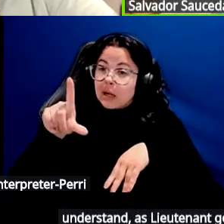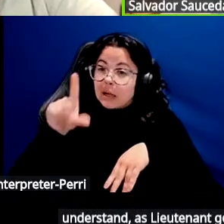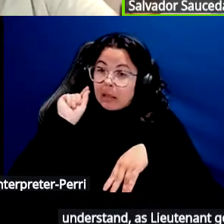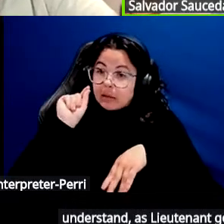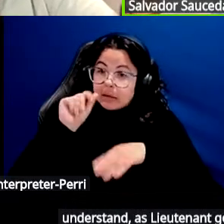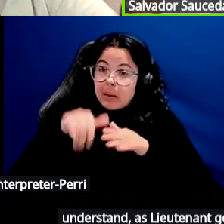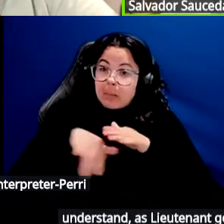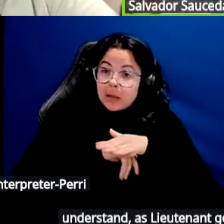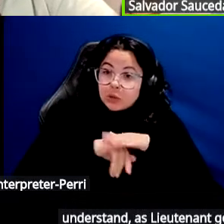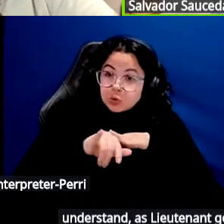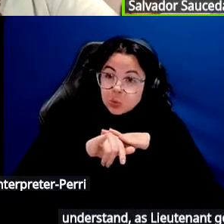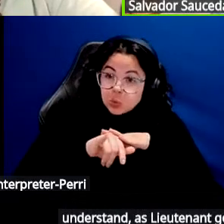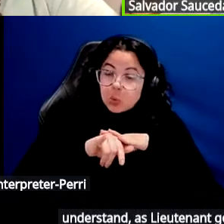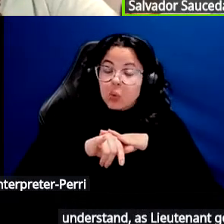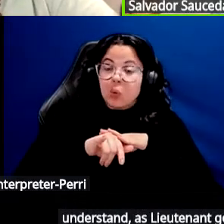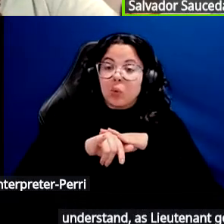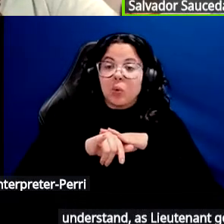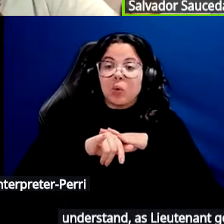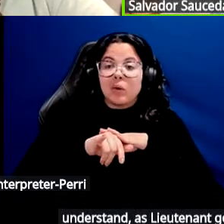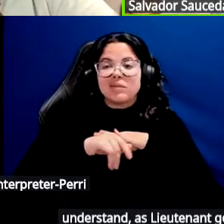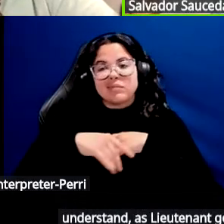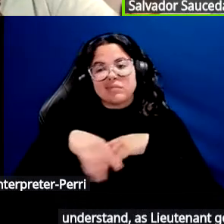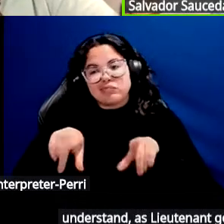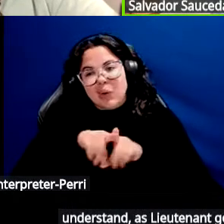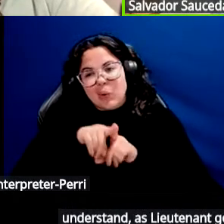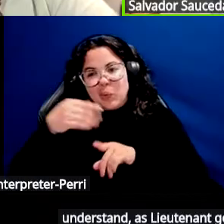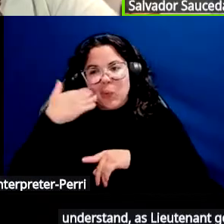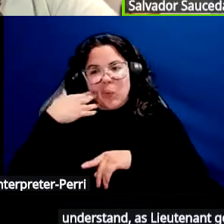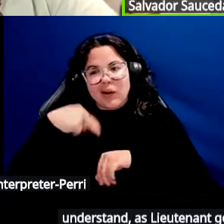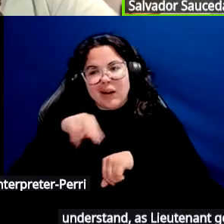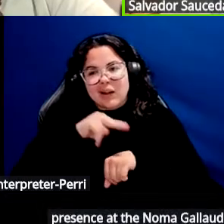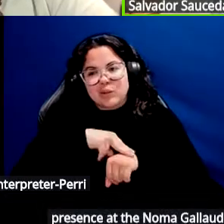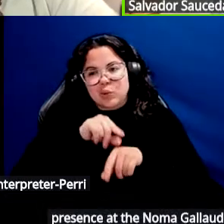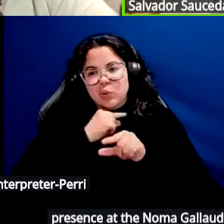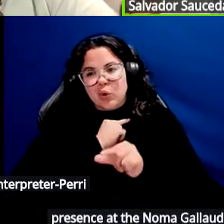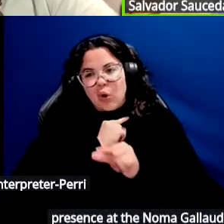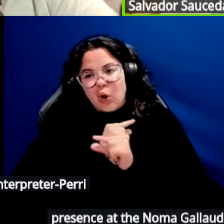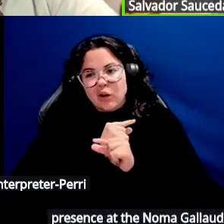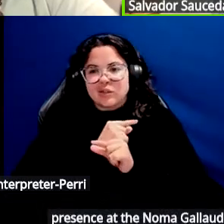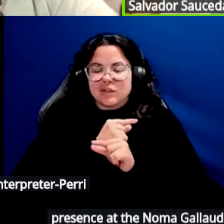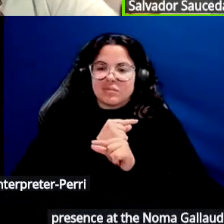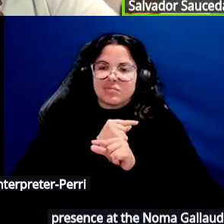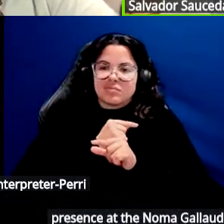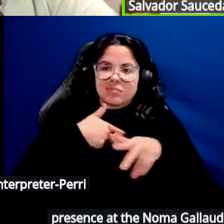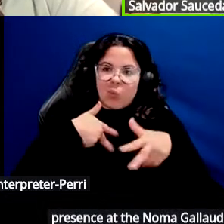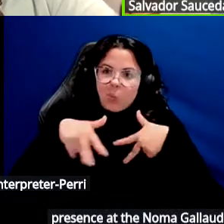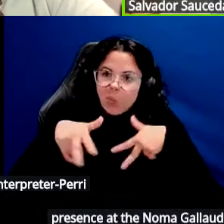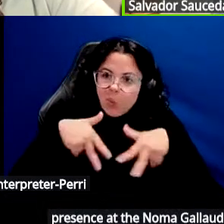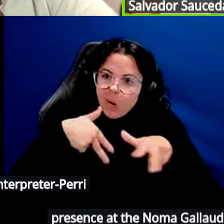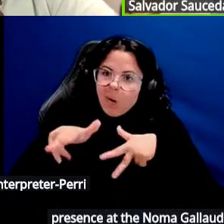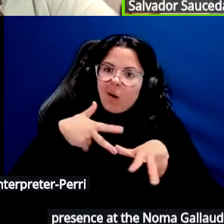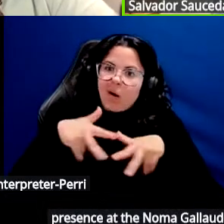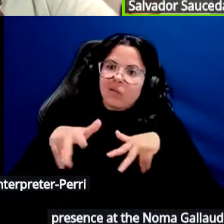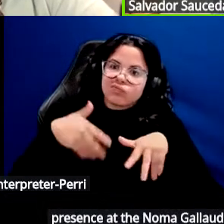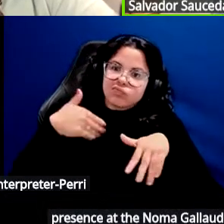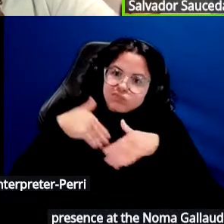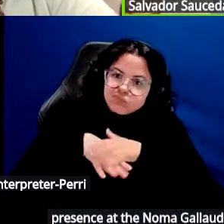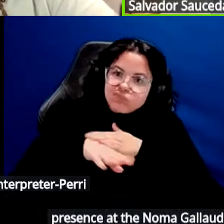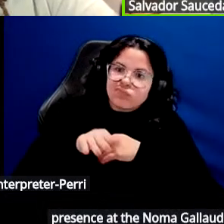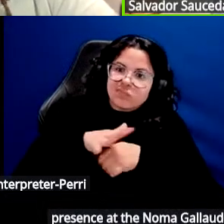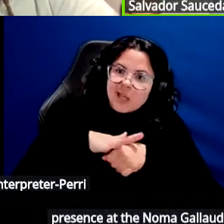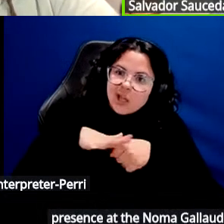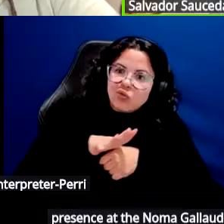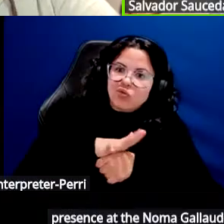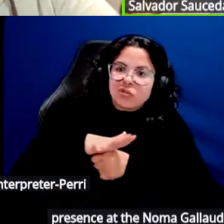Gallaudet metro station. And as we all know, the National Guard does travel by foot, and they do come into certain parts of areas that